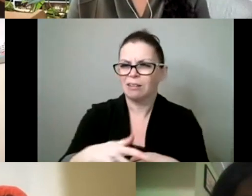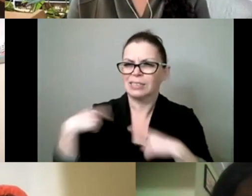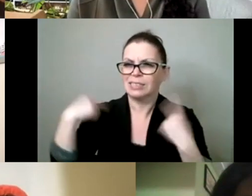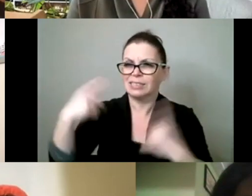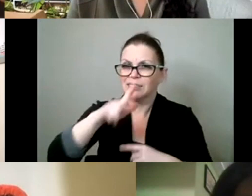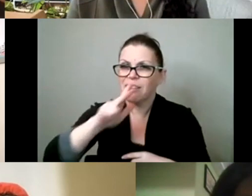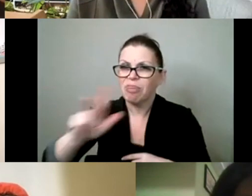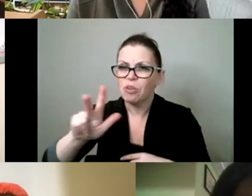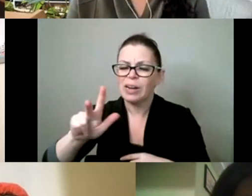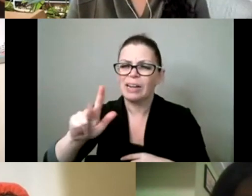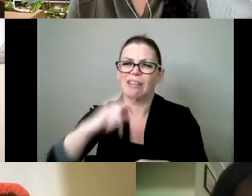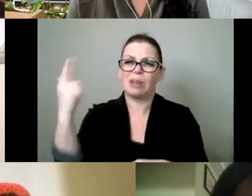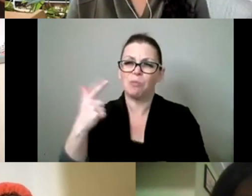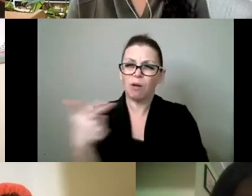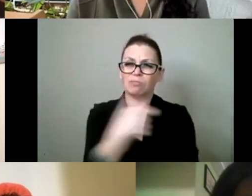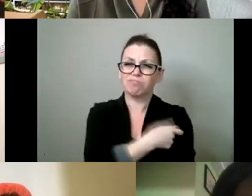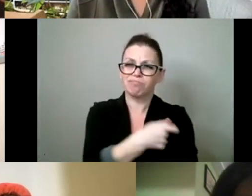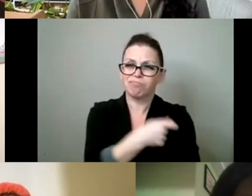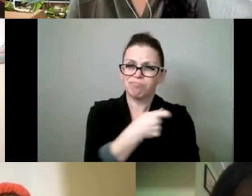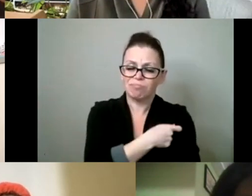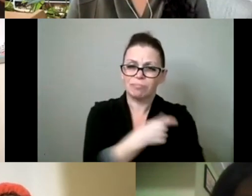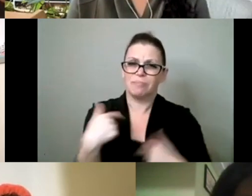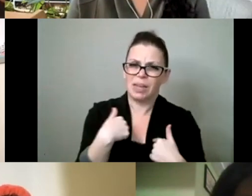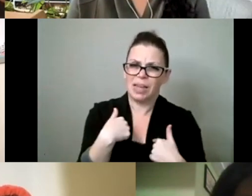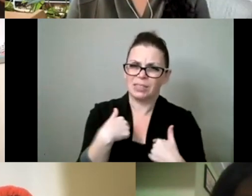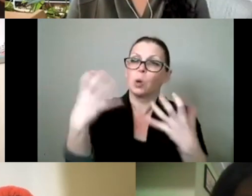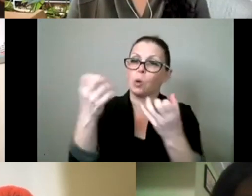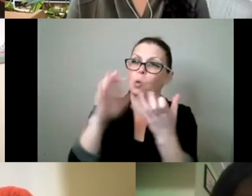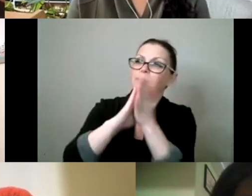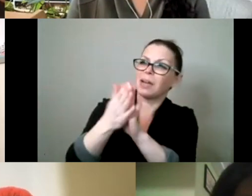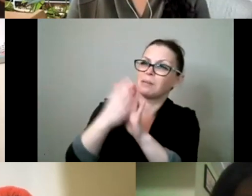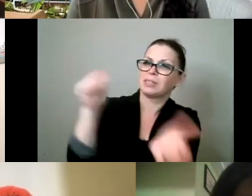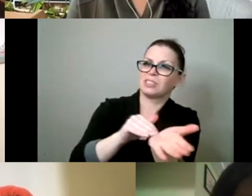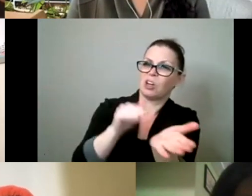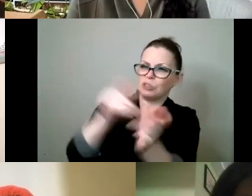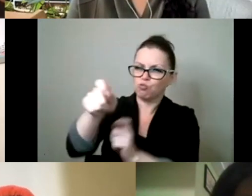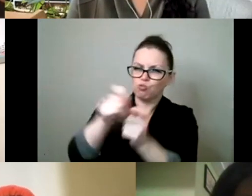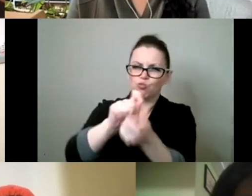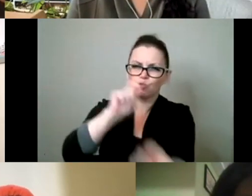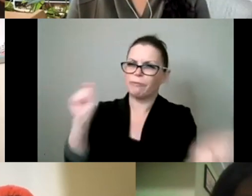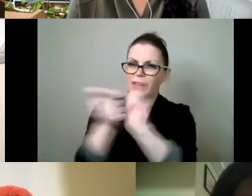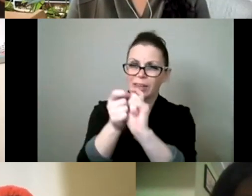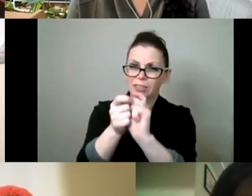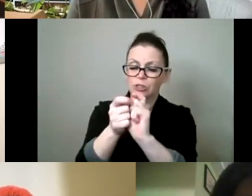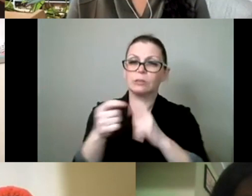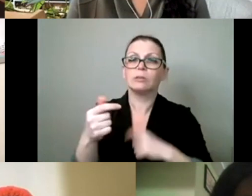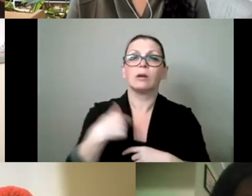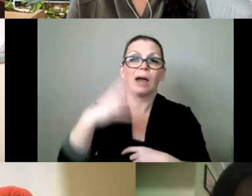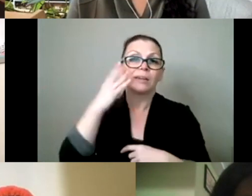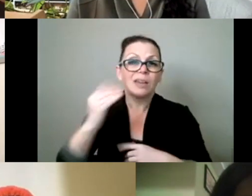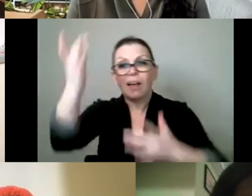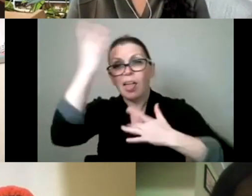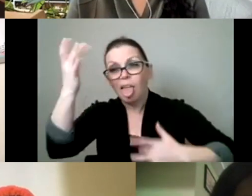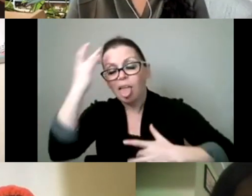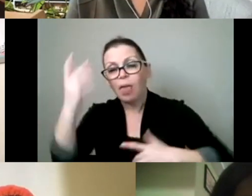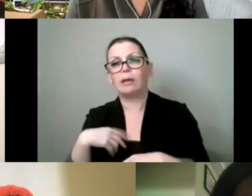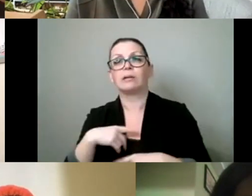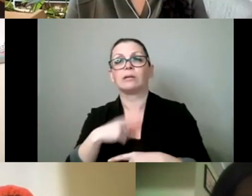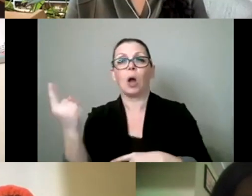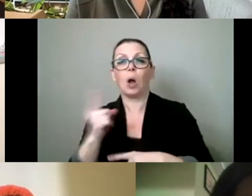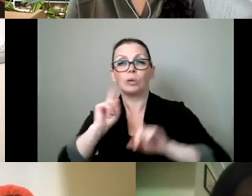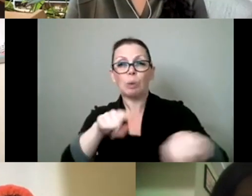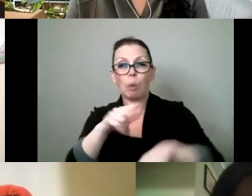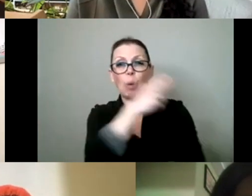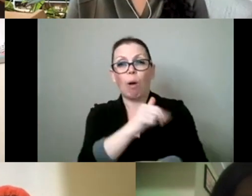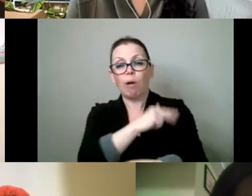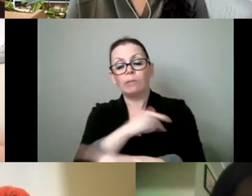I'm going to be a doctor, right? But that's really because that's the main thing was my illness in hospitals,